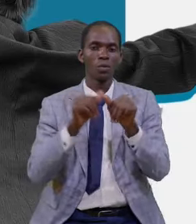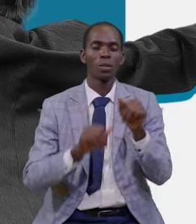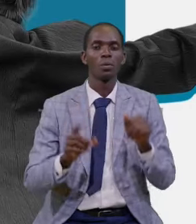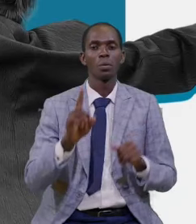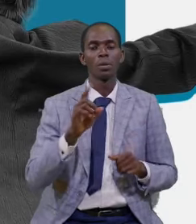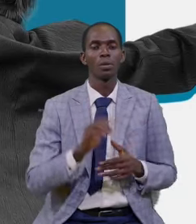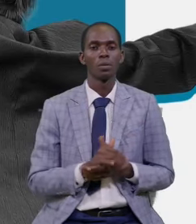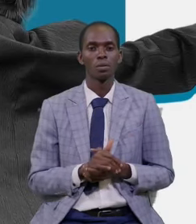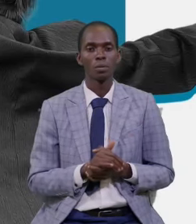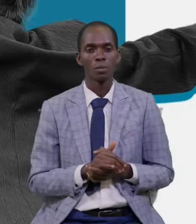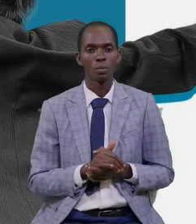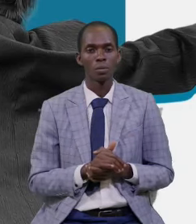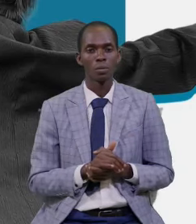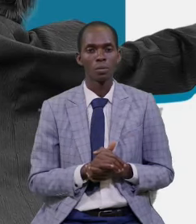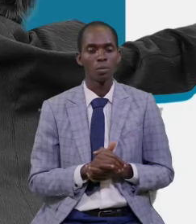Some of you that are still